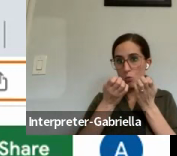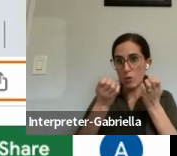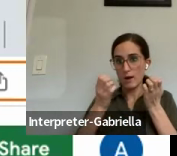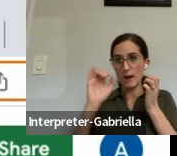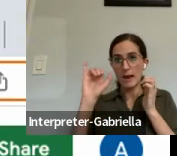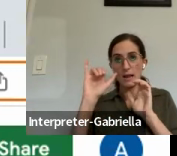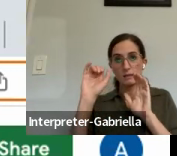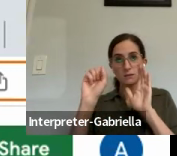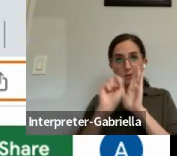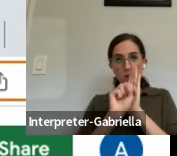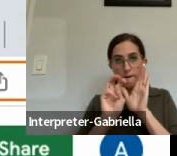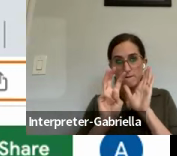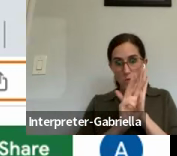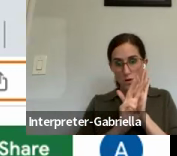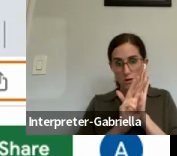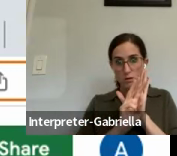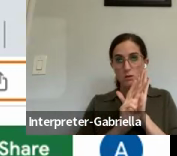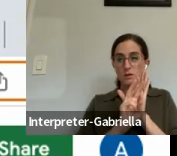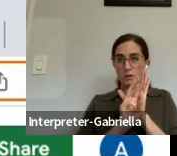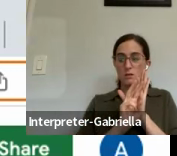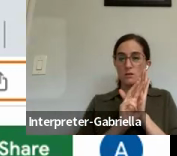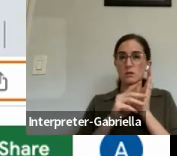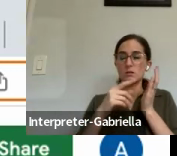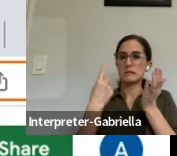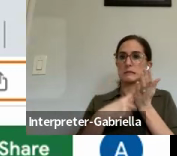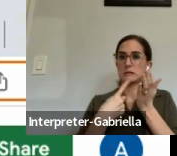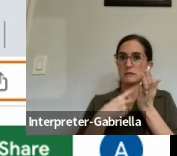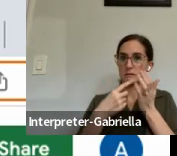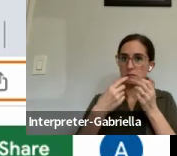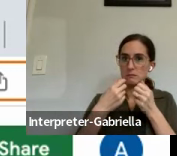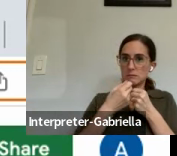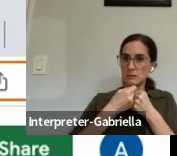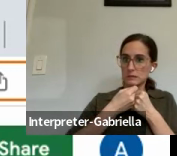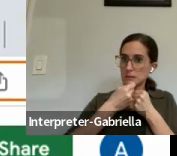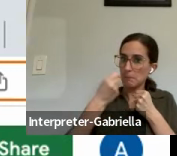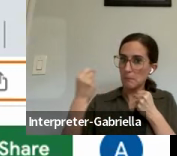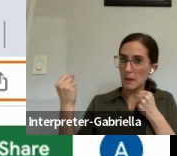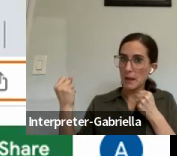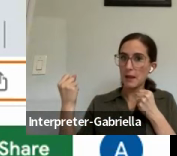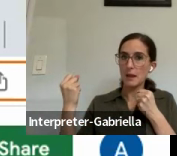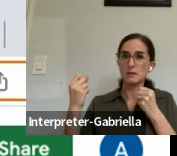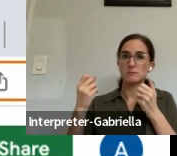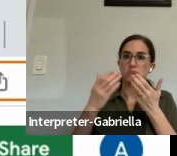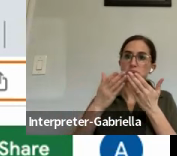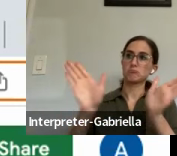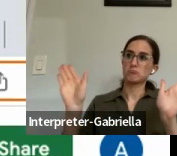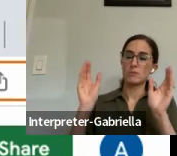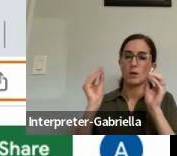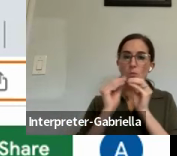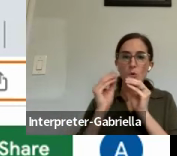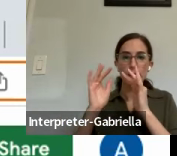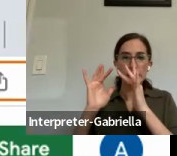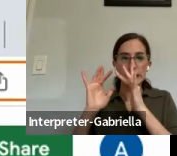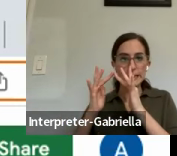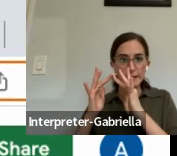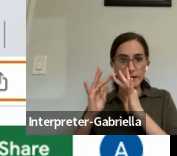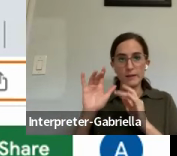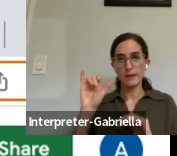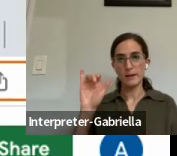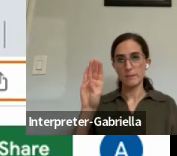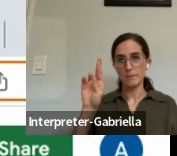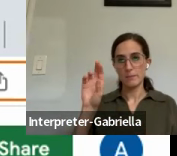software. So as we talk about expanding internet access or broadband, we may consider actual